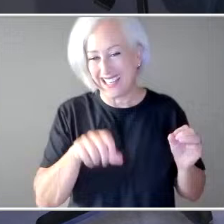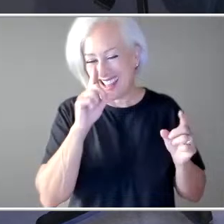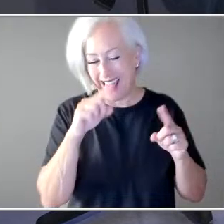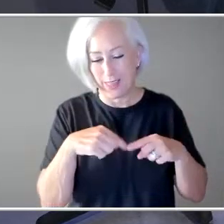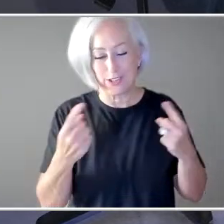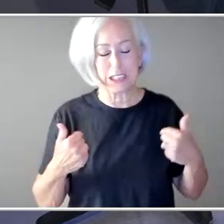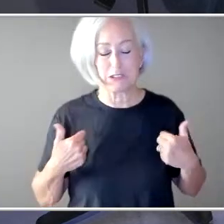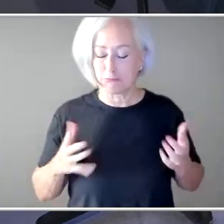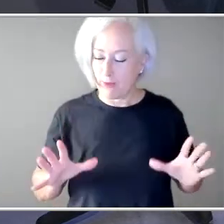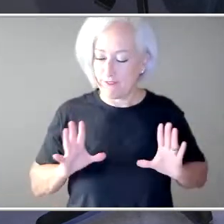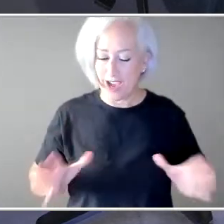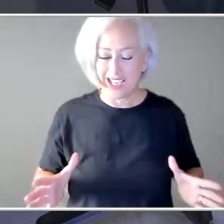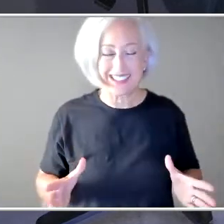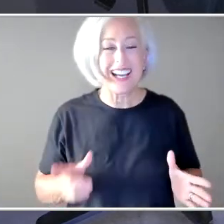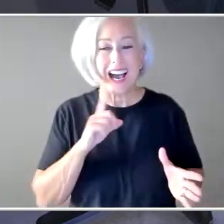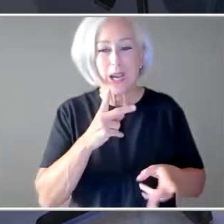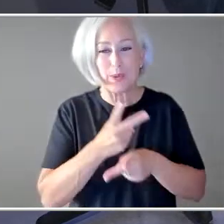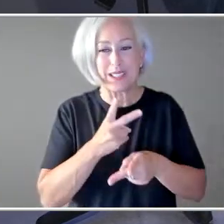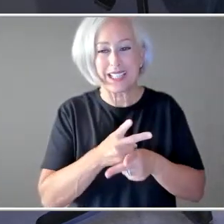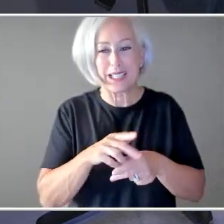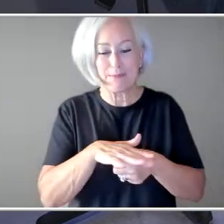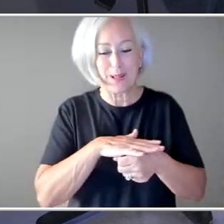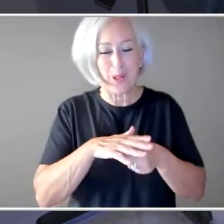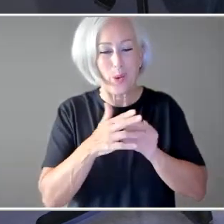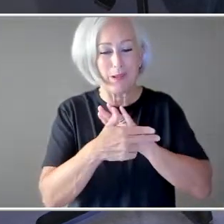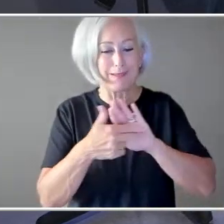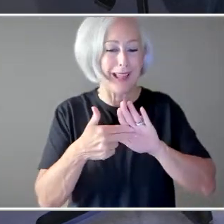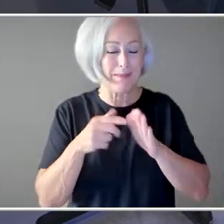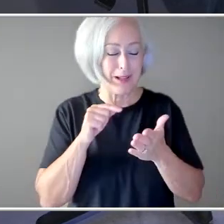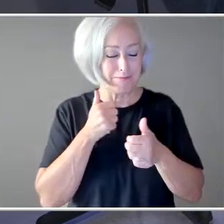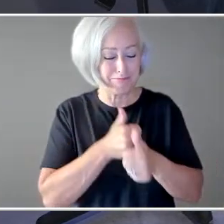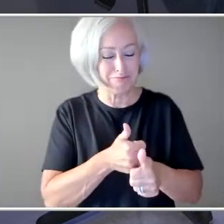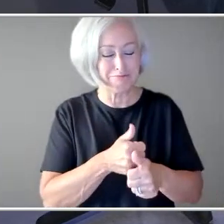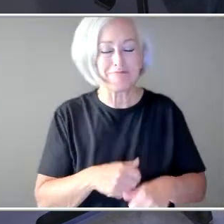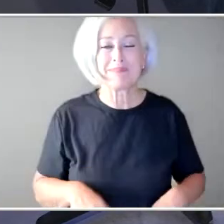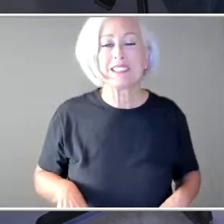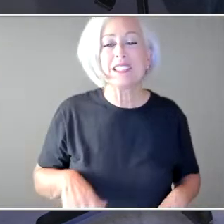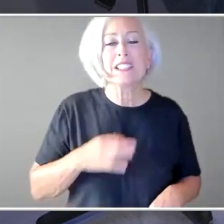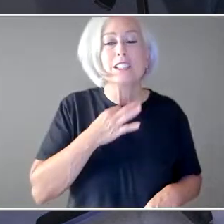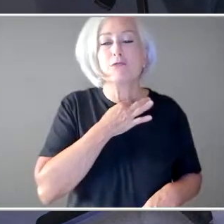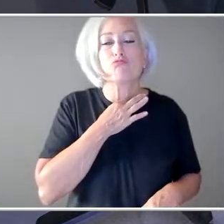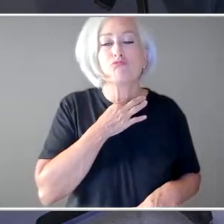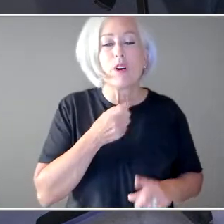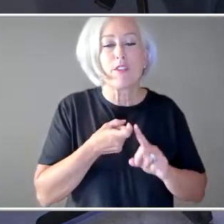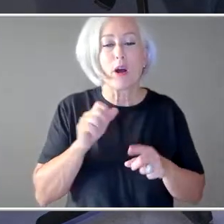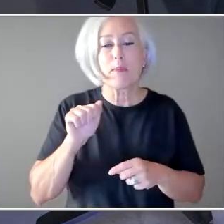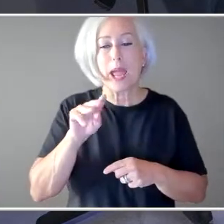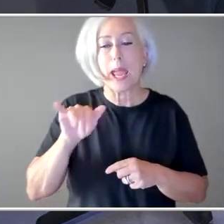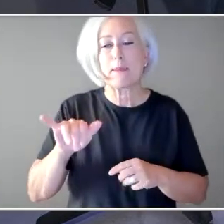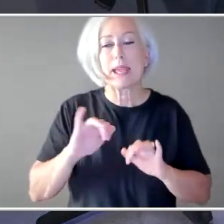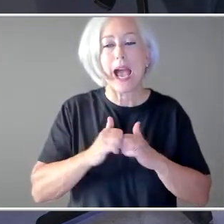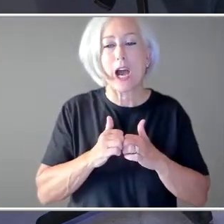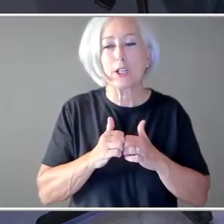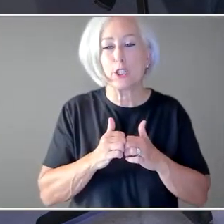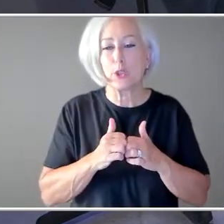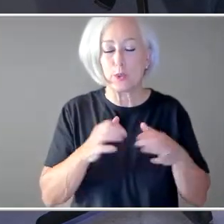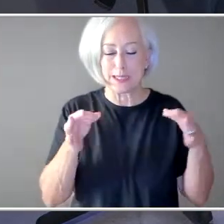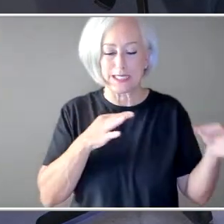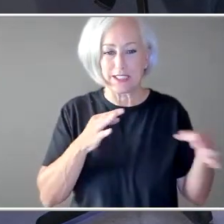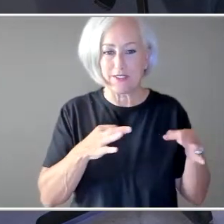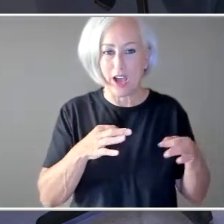will keep hitting that local button for sure. Question from Amy. How do you define processed and ultra-processed